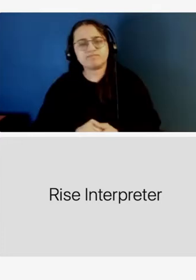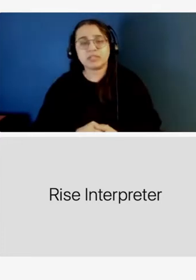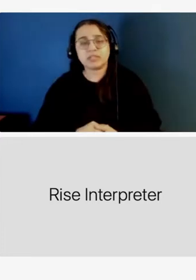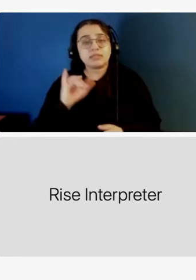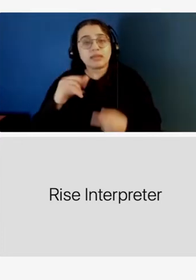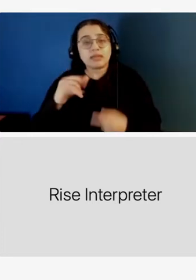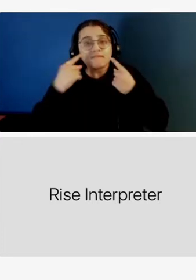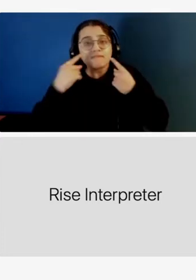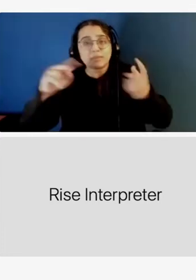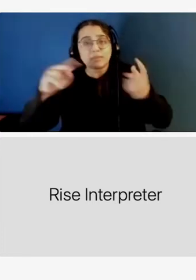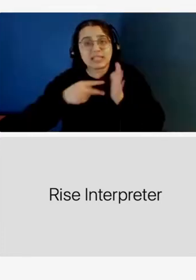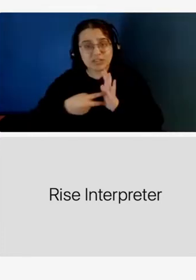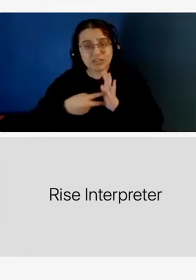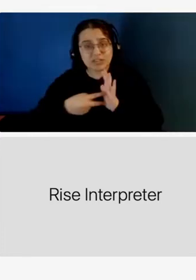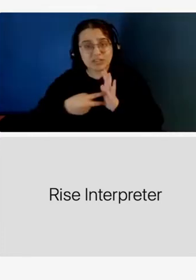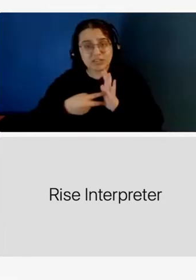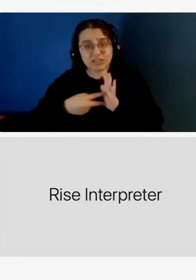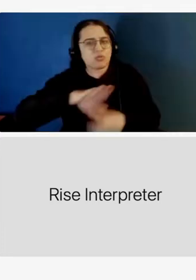by